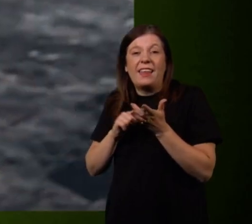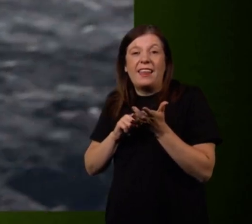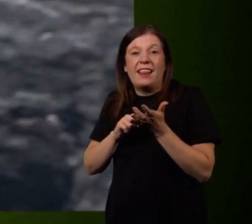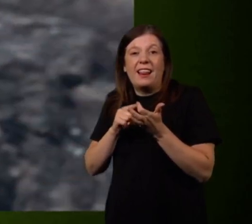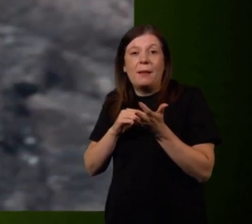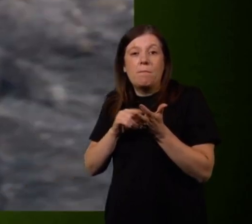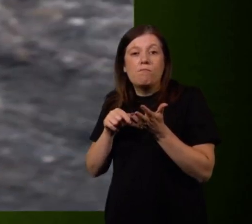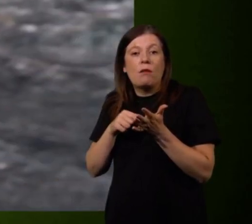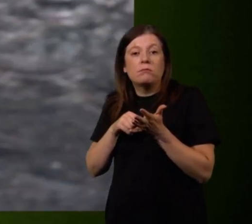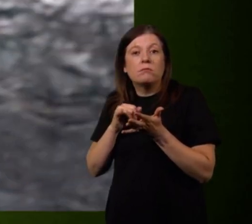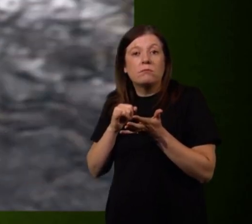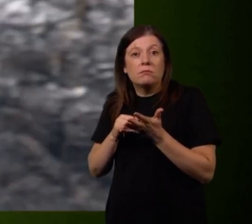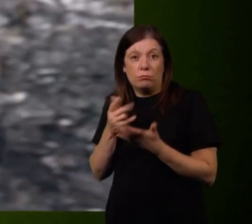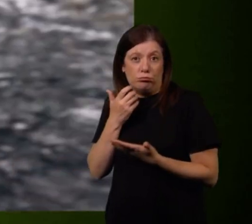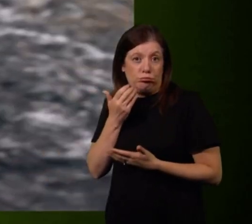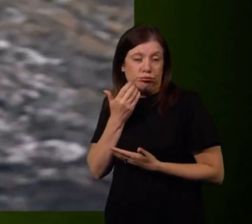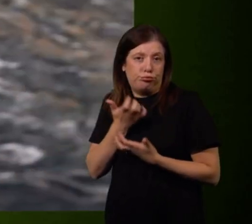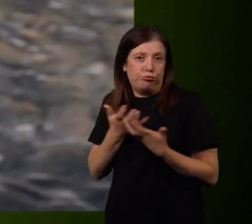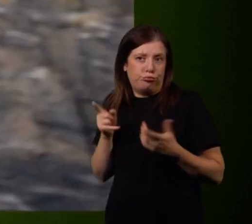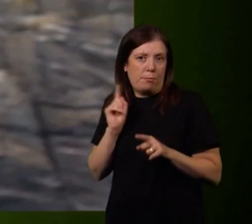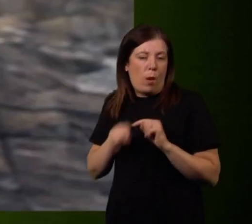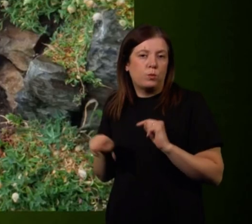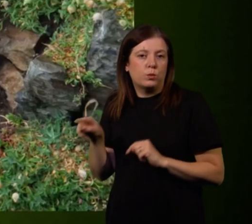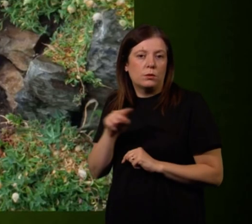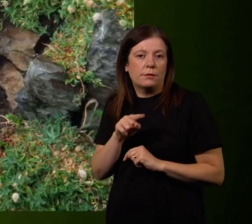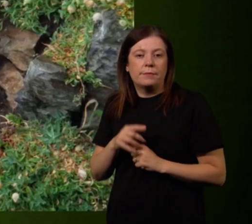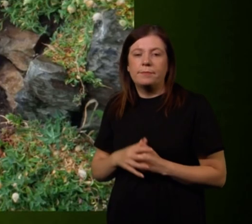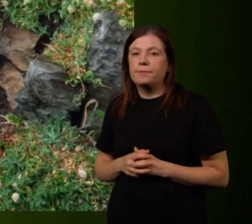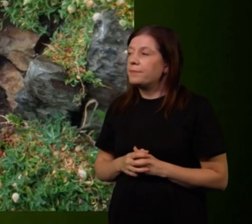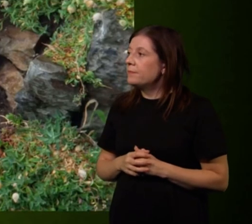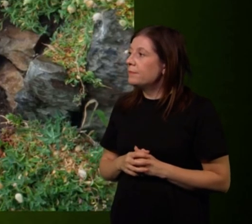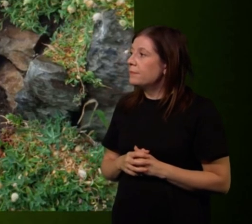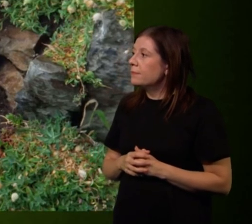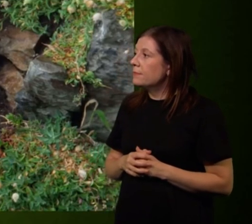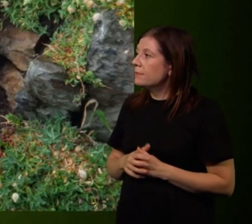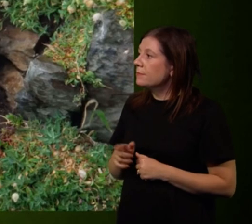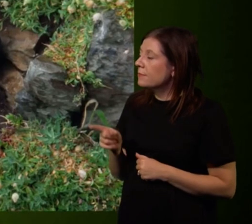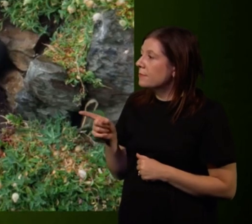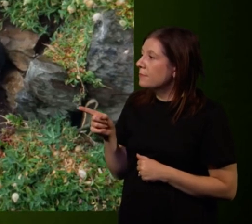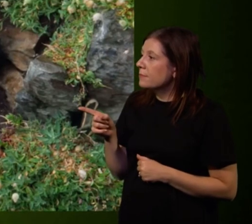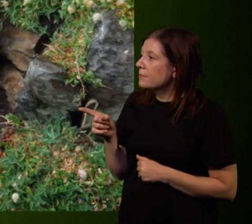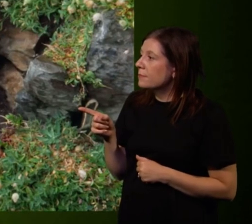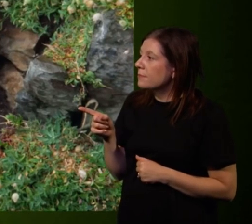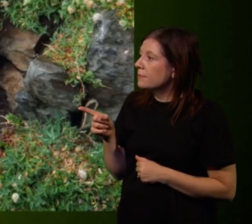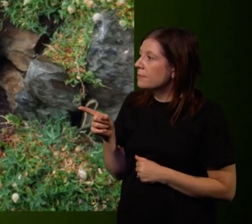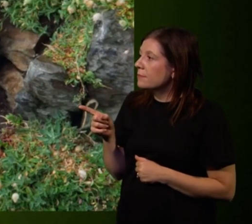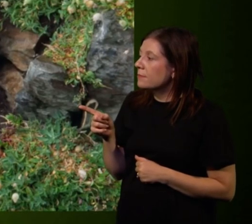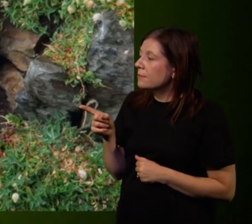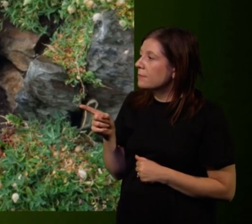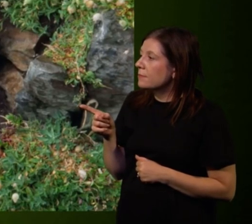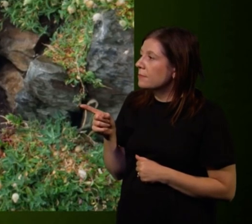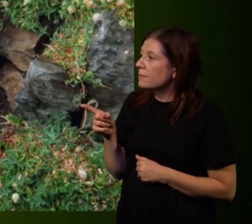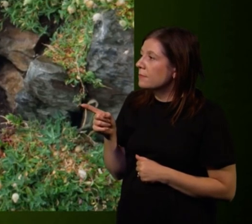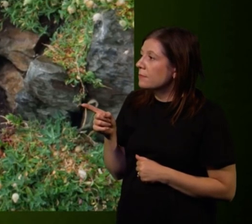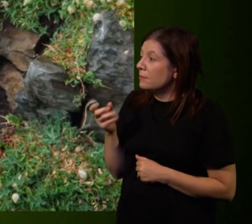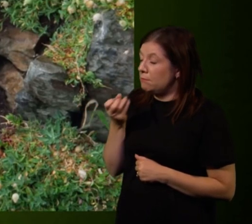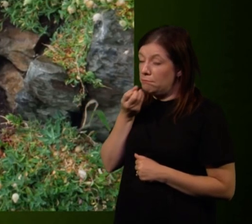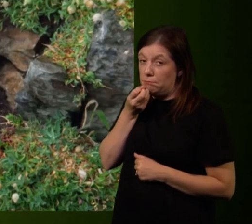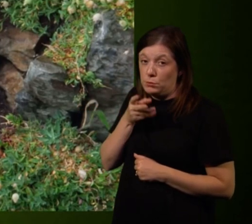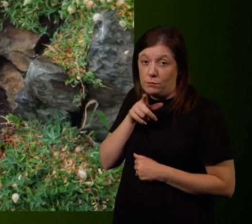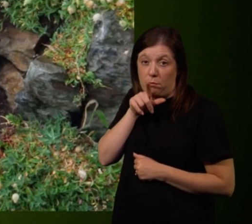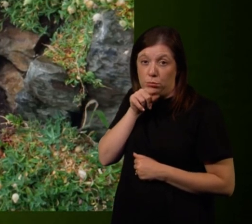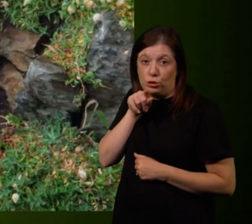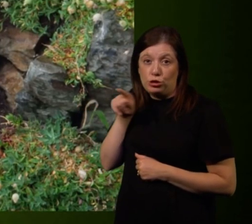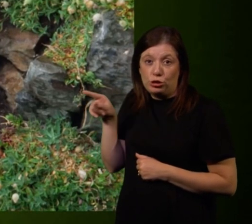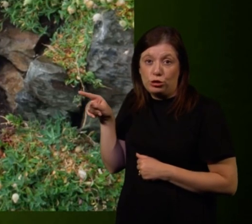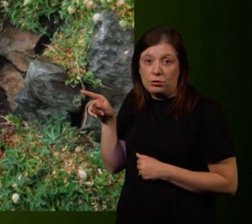fact the predominant species here. Fulmar, there's Fulmar here. This is a member of the petrel family, really interesting bird. And of